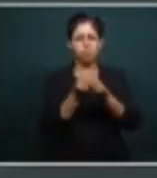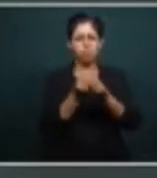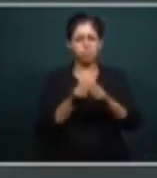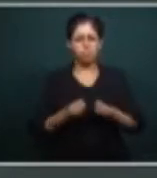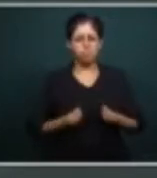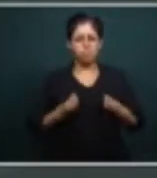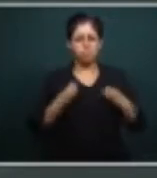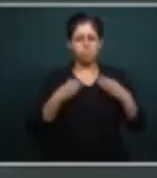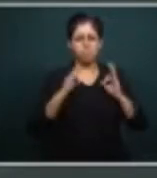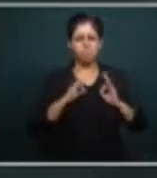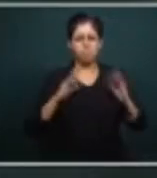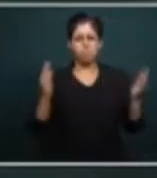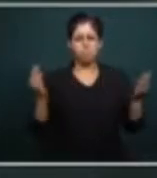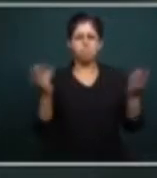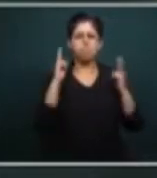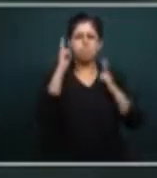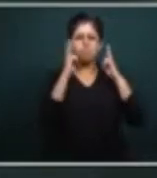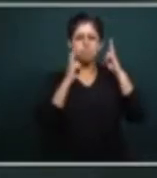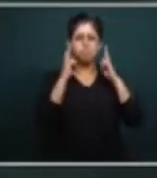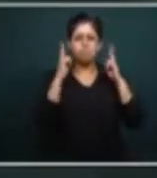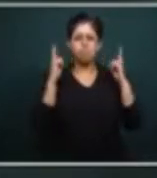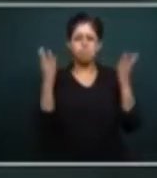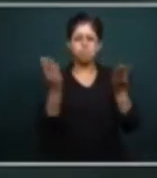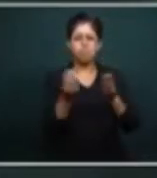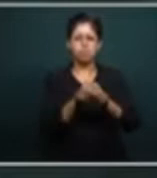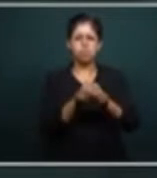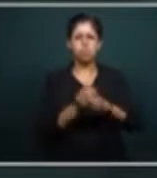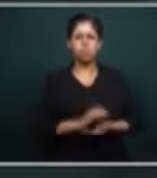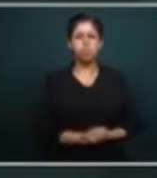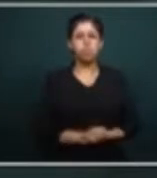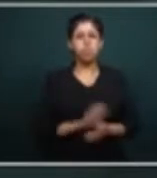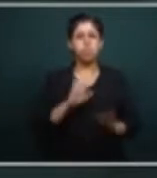try to keep a good neighborhood.